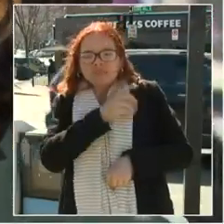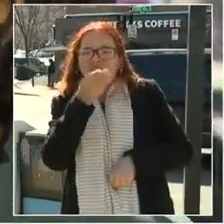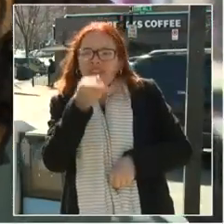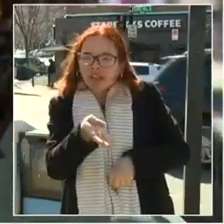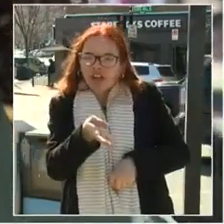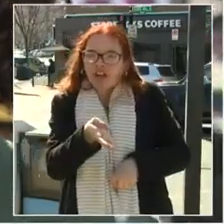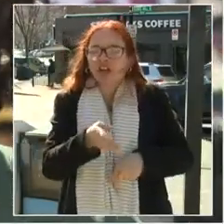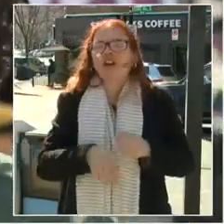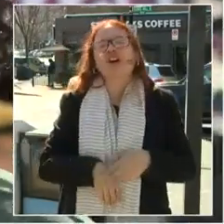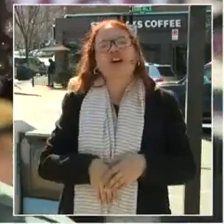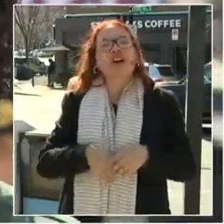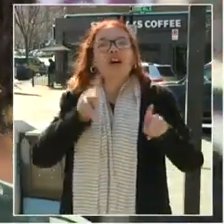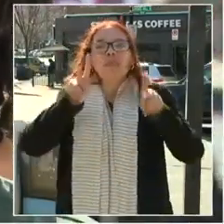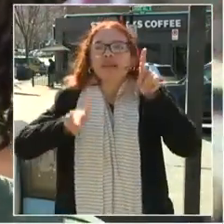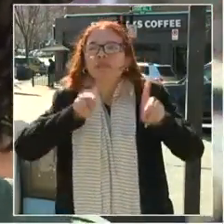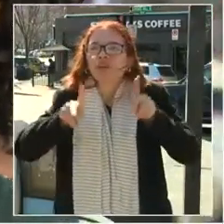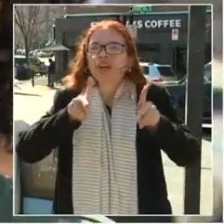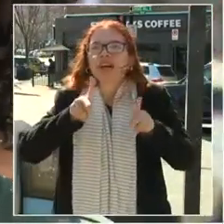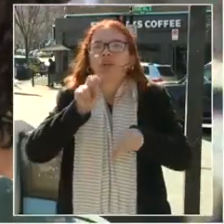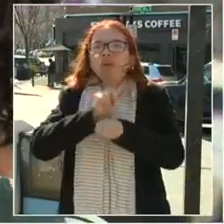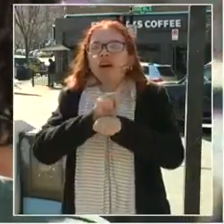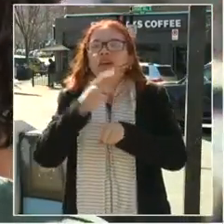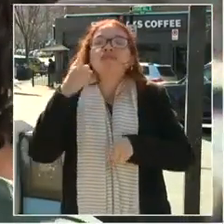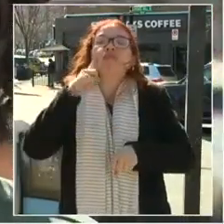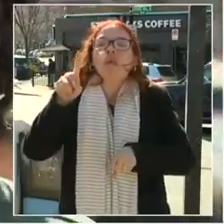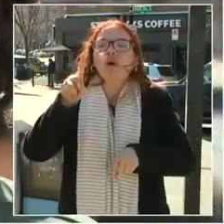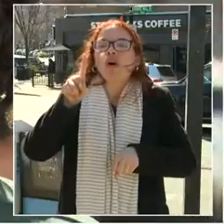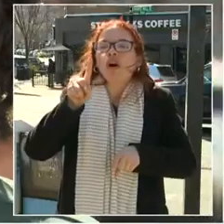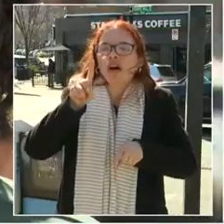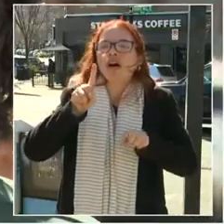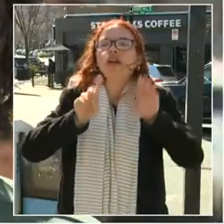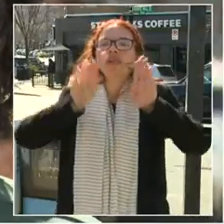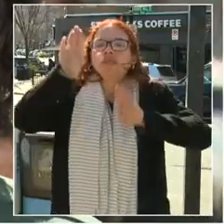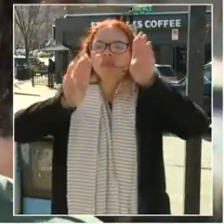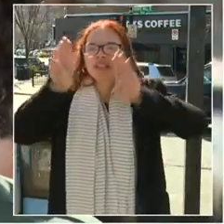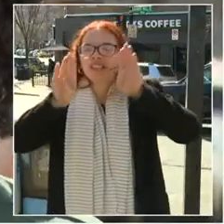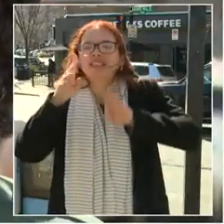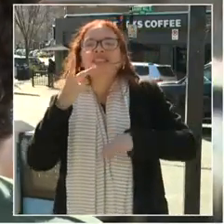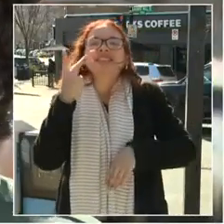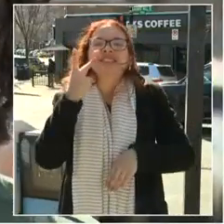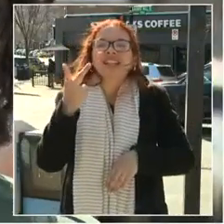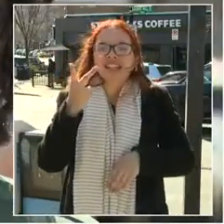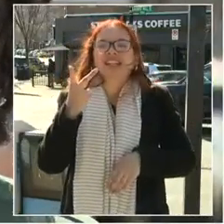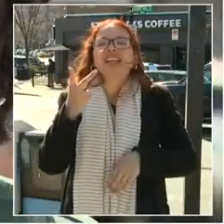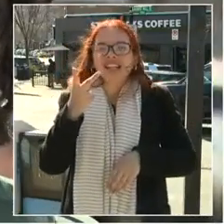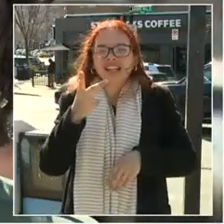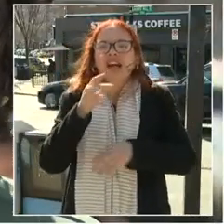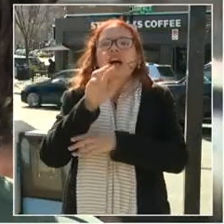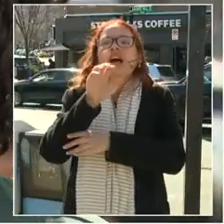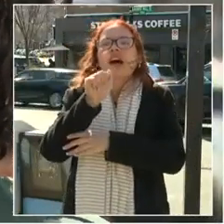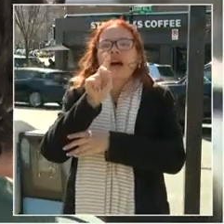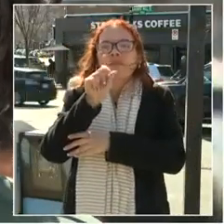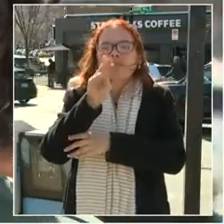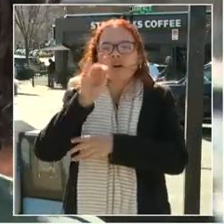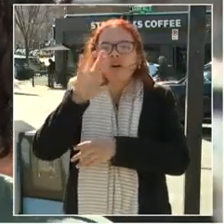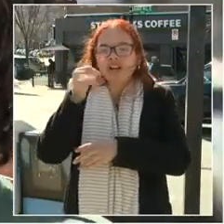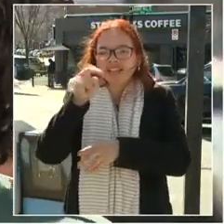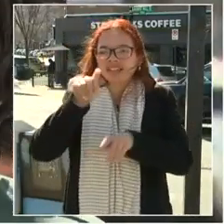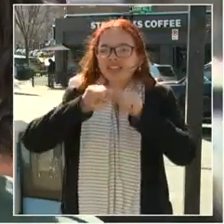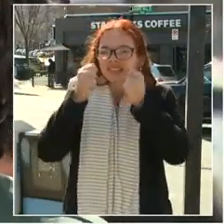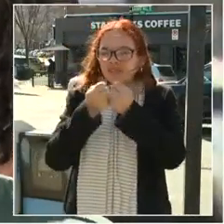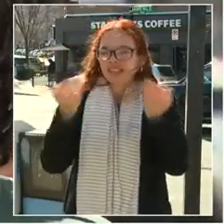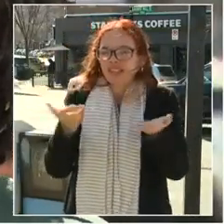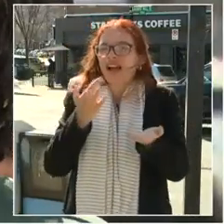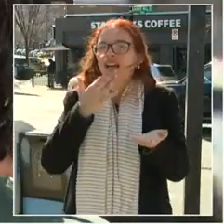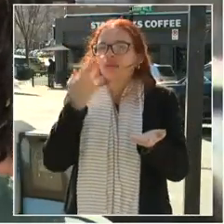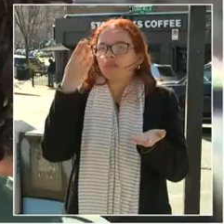who work for our bids. And I see the Adams Morgan bid team here in blue, that they can get